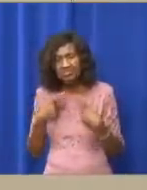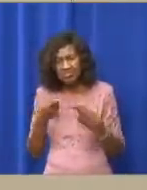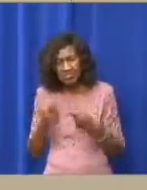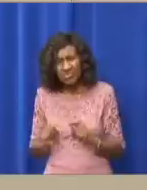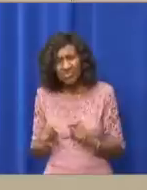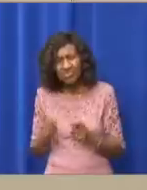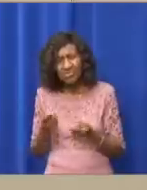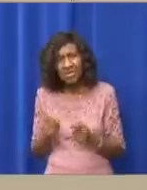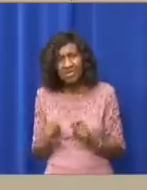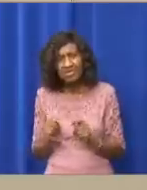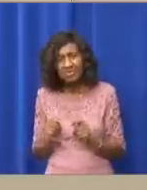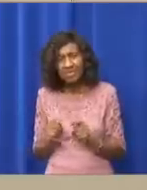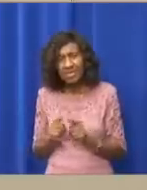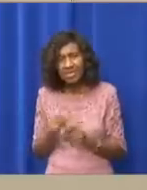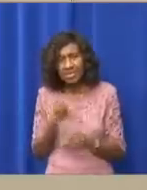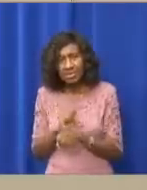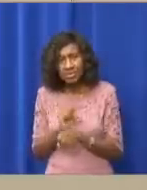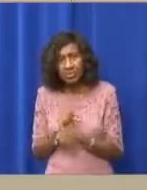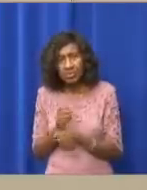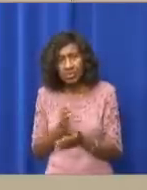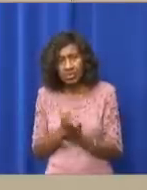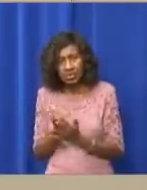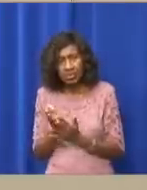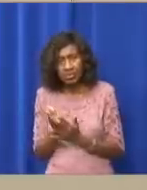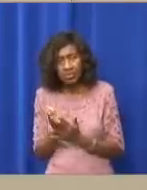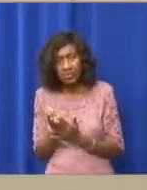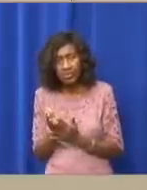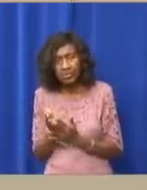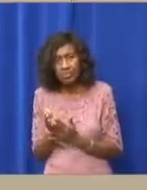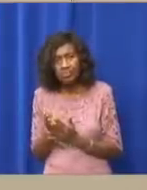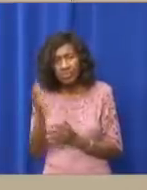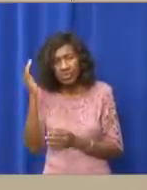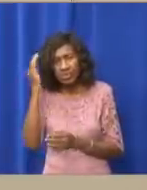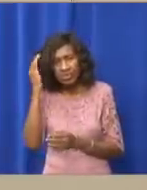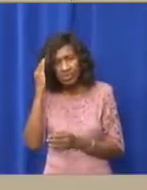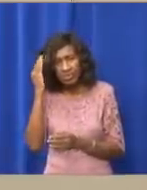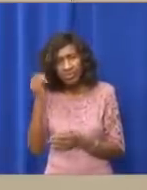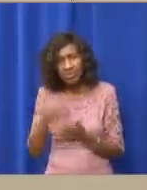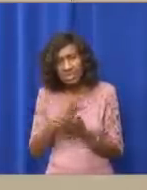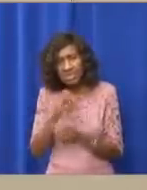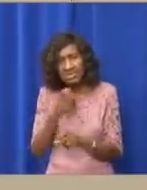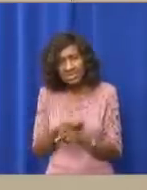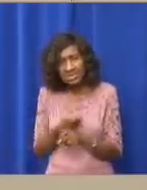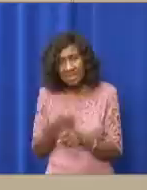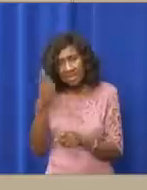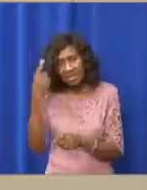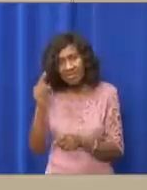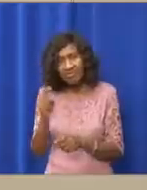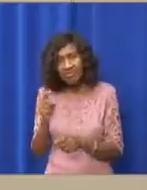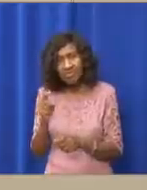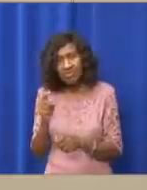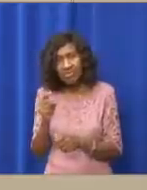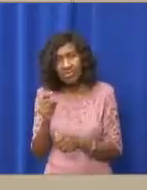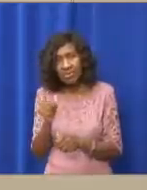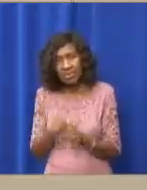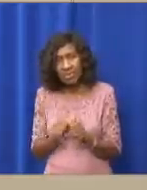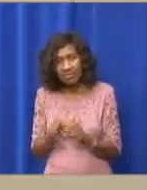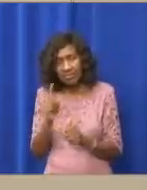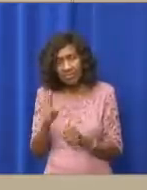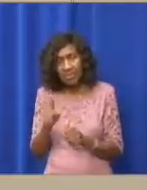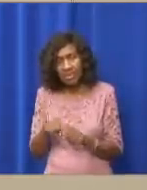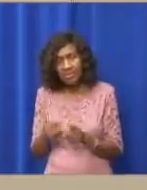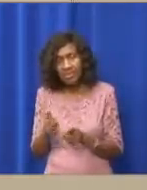understand everybody's in a difficult time and in crisis, is that